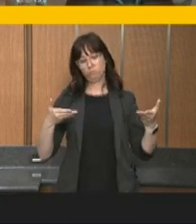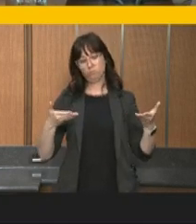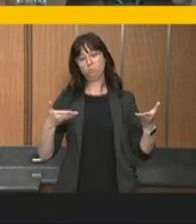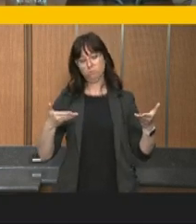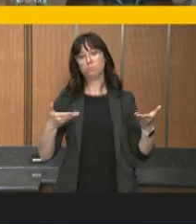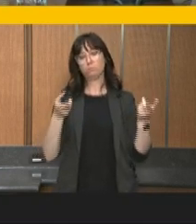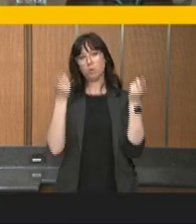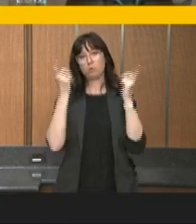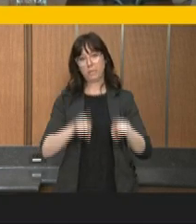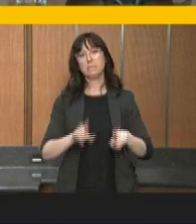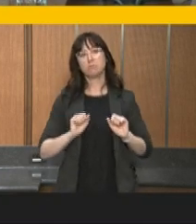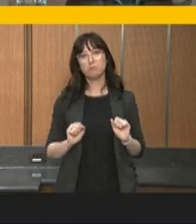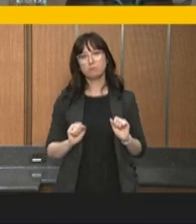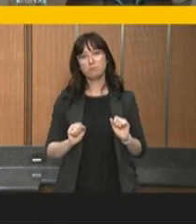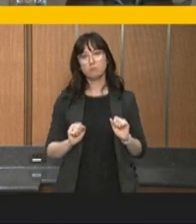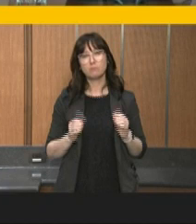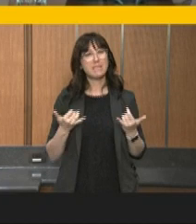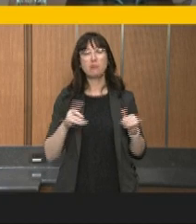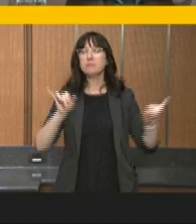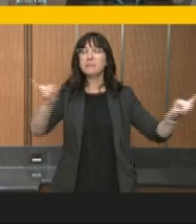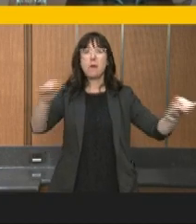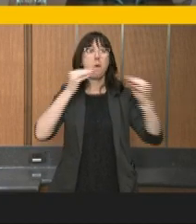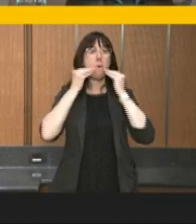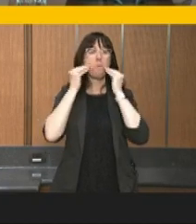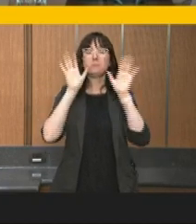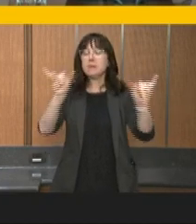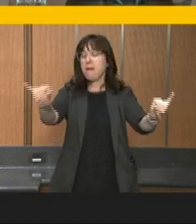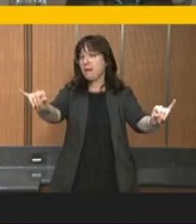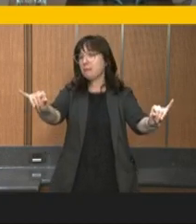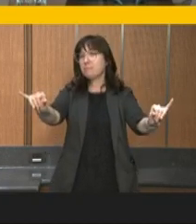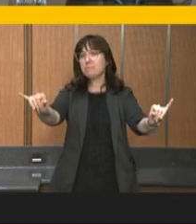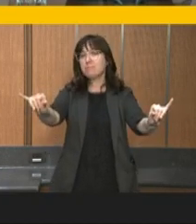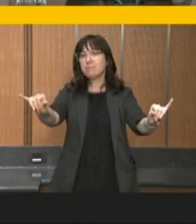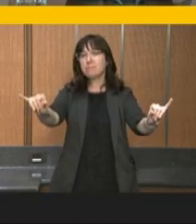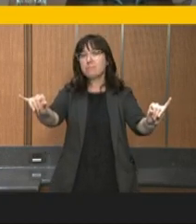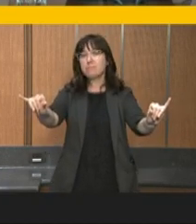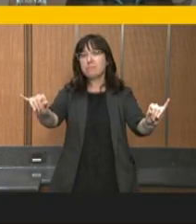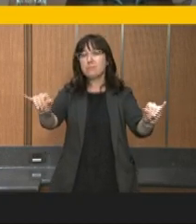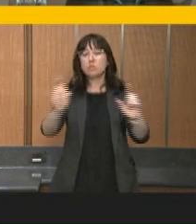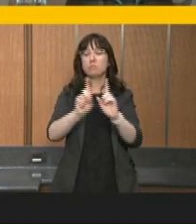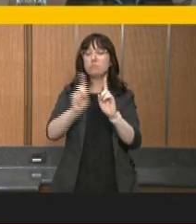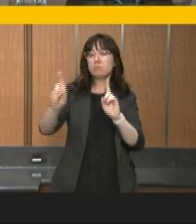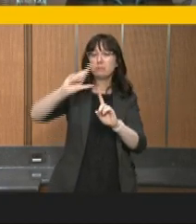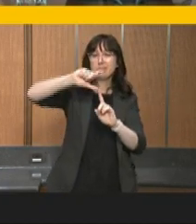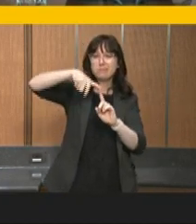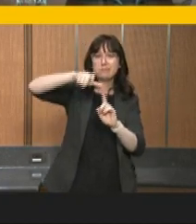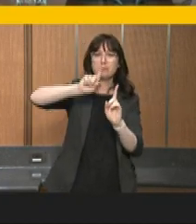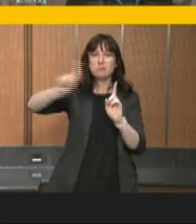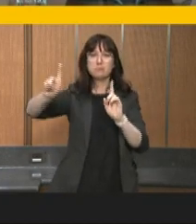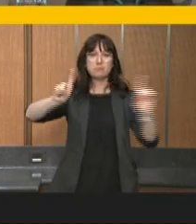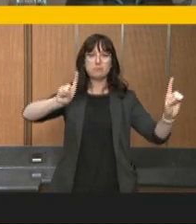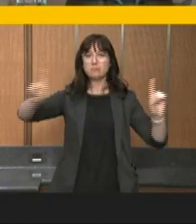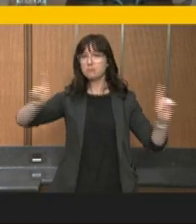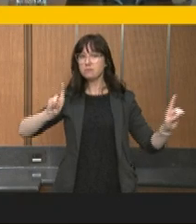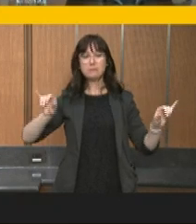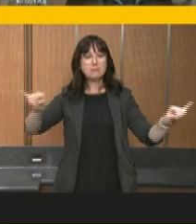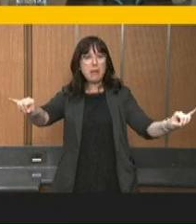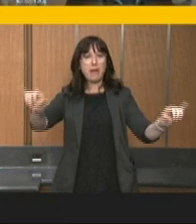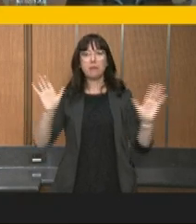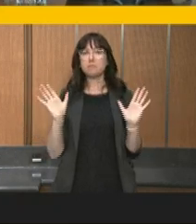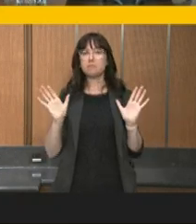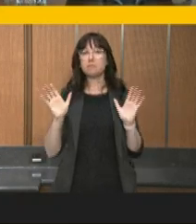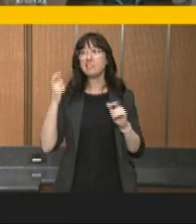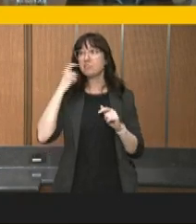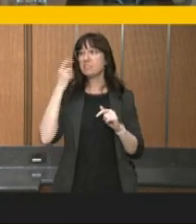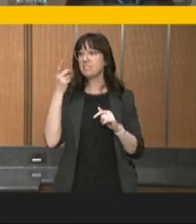to people, now is the time to stay home. Now is the time to practice social distancing. And an extension of that, you know, we just heard Dr.